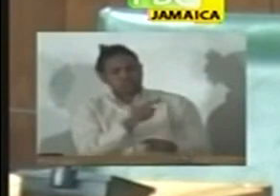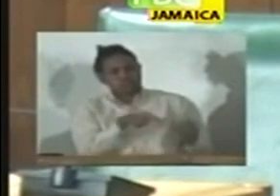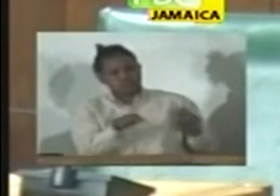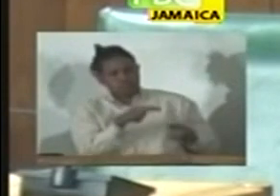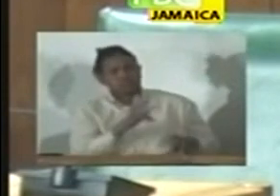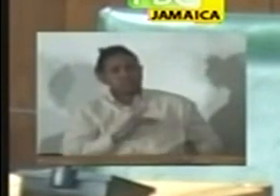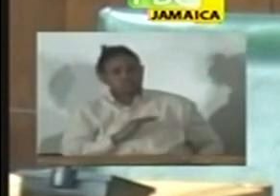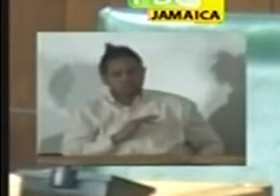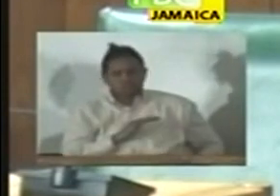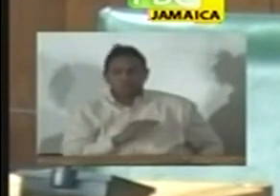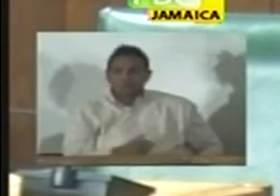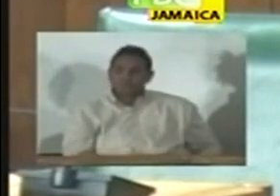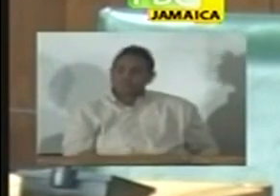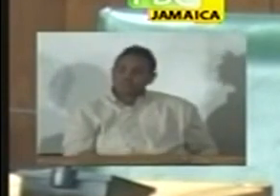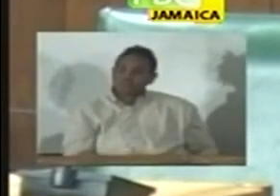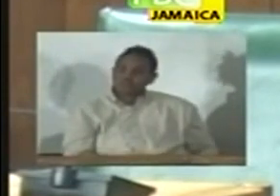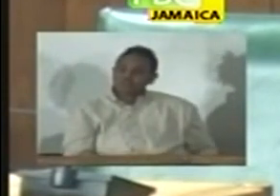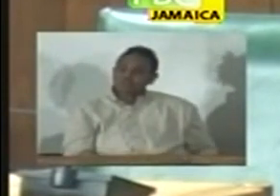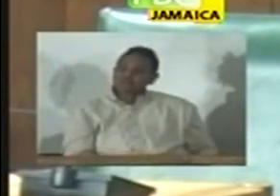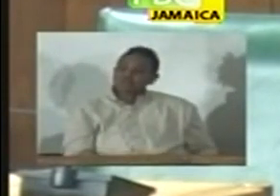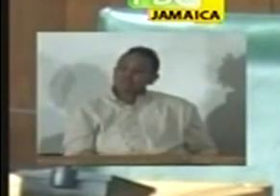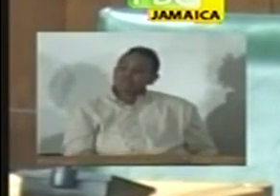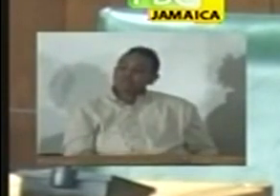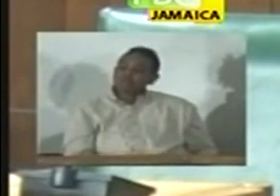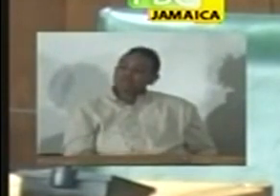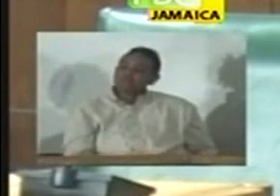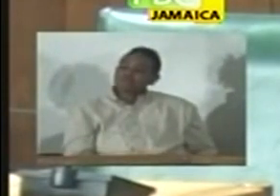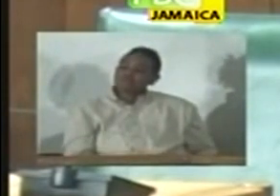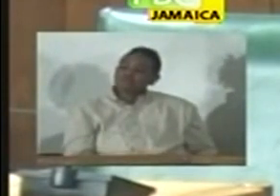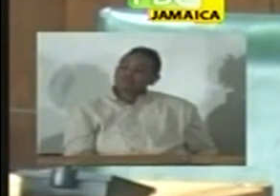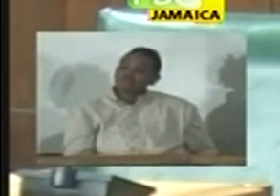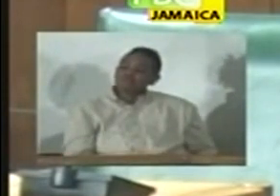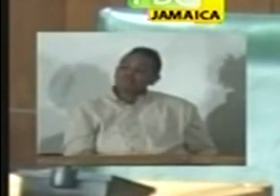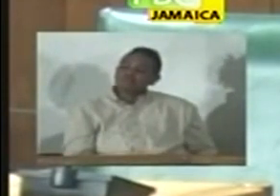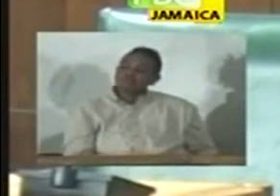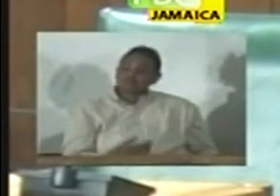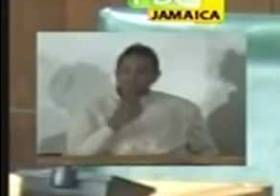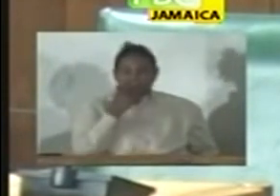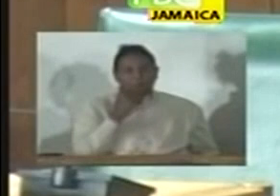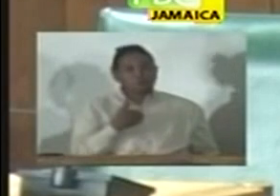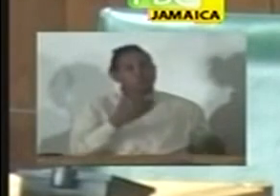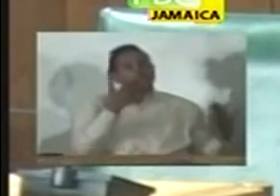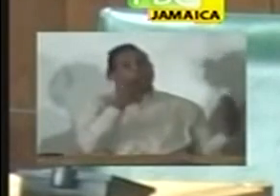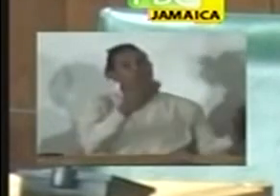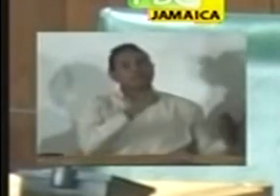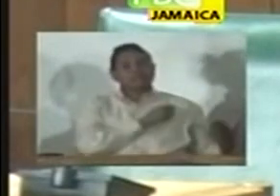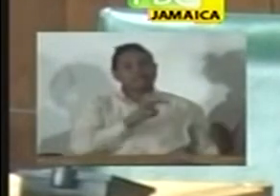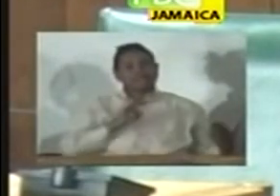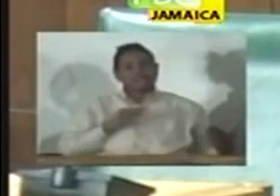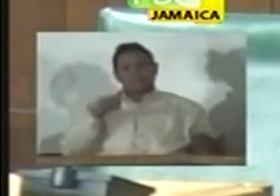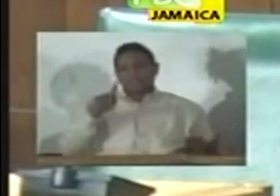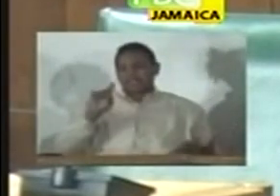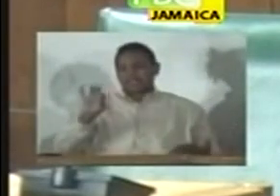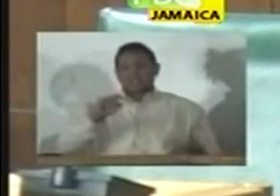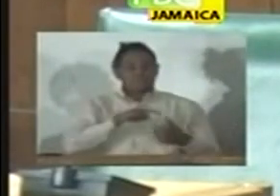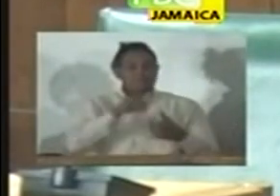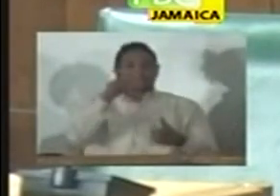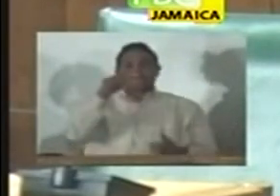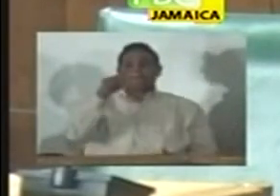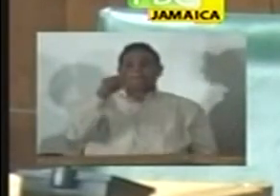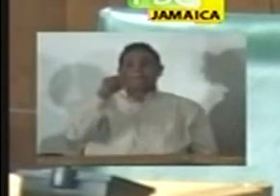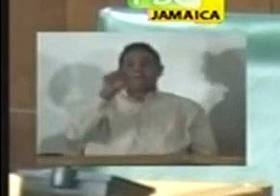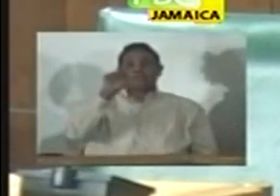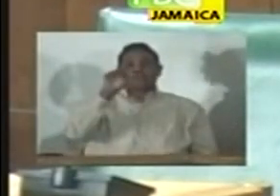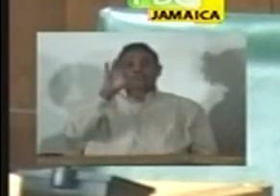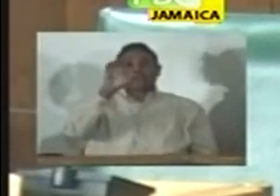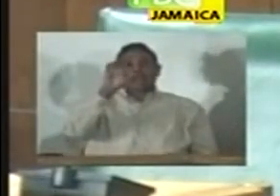colleagues and President, that we recognize and thank the staff of the Petro-Carib Fund for the excellent and hard work that they